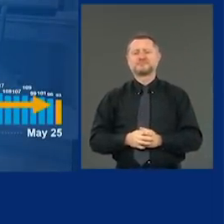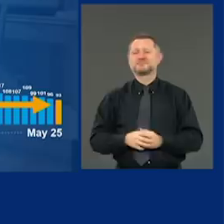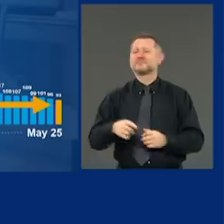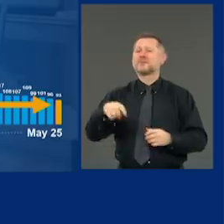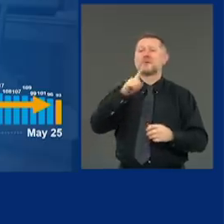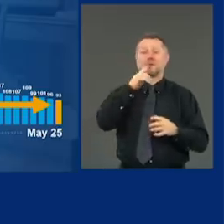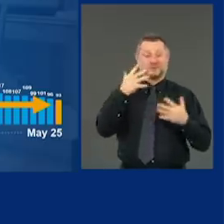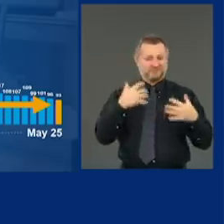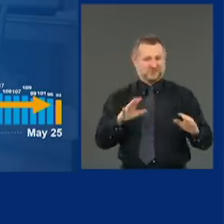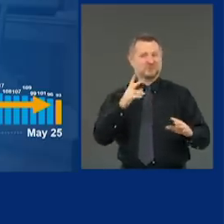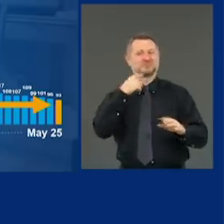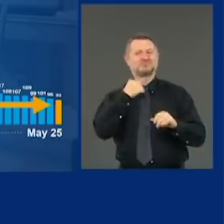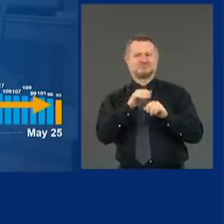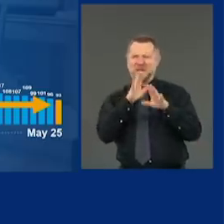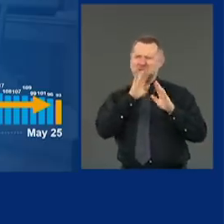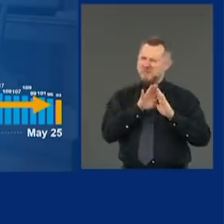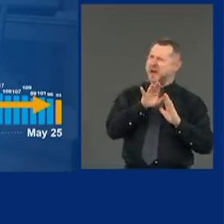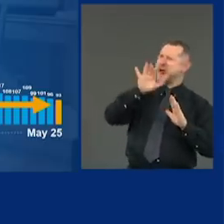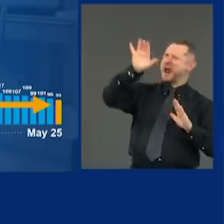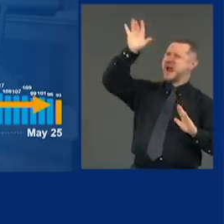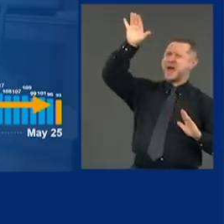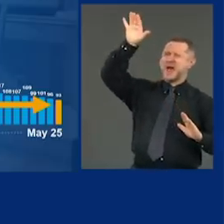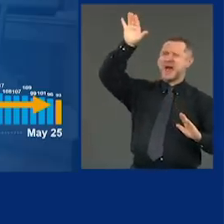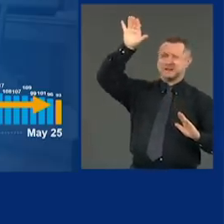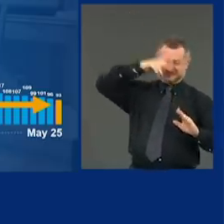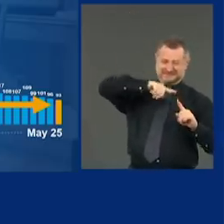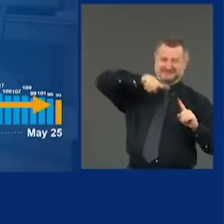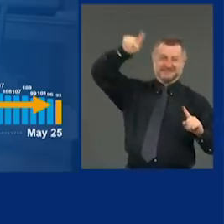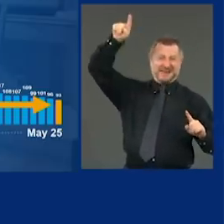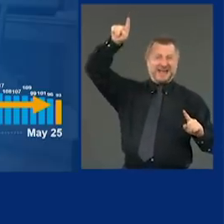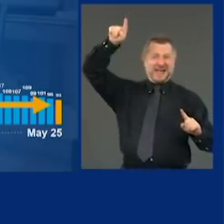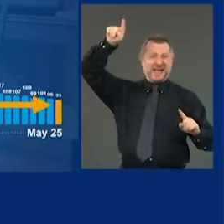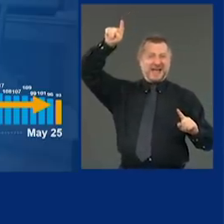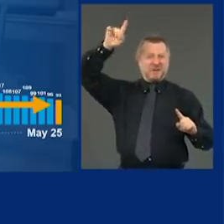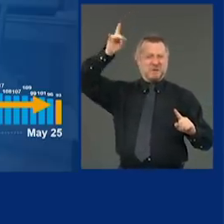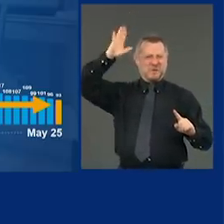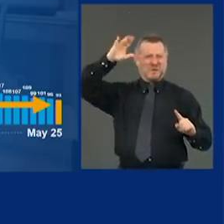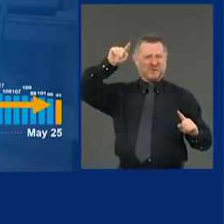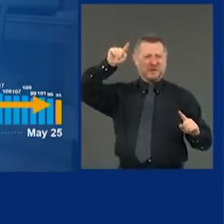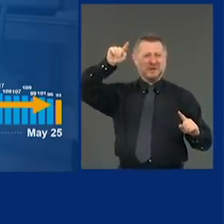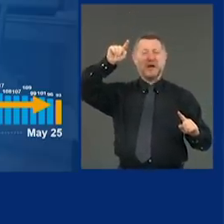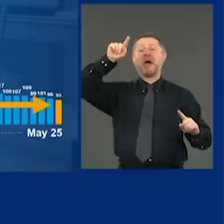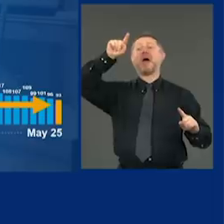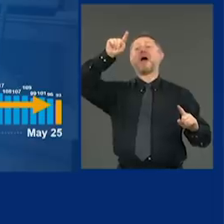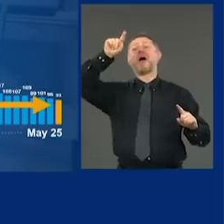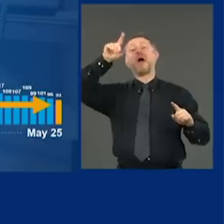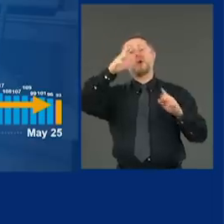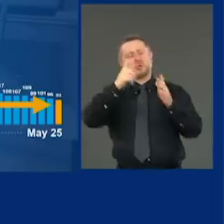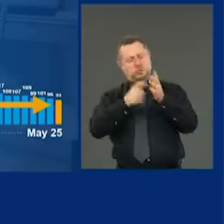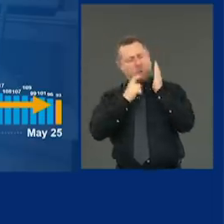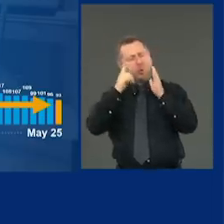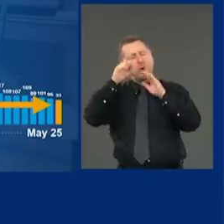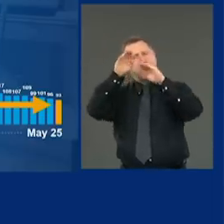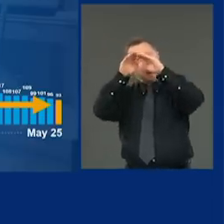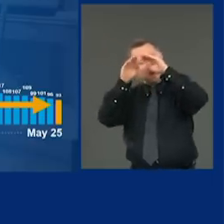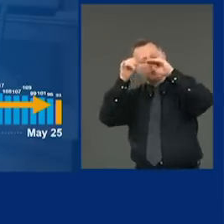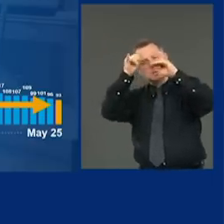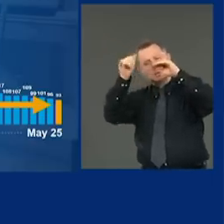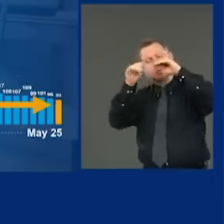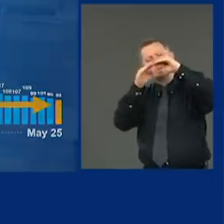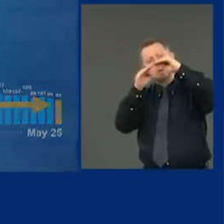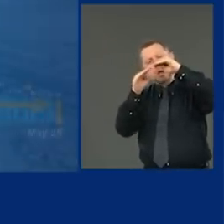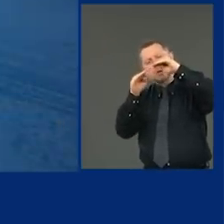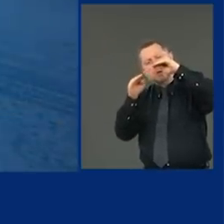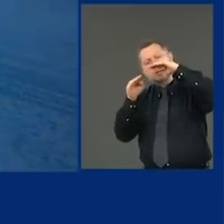mountain very quickly. That spike took us up very quickly. And it took a long time to come down, but we're